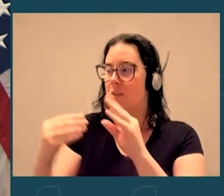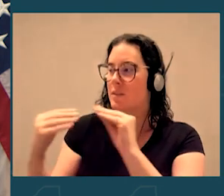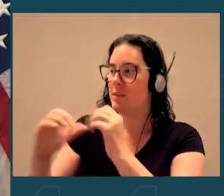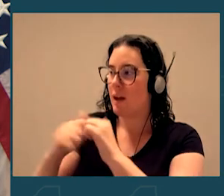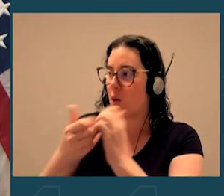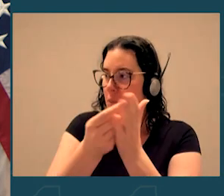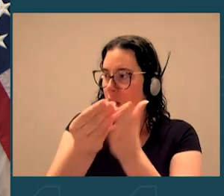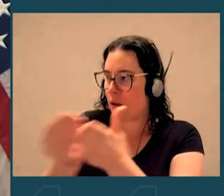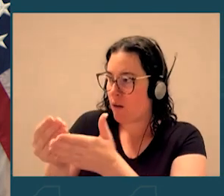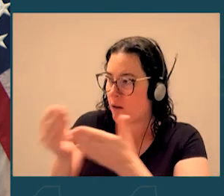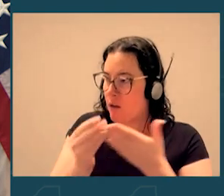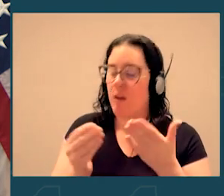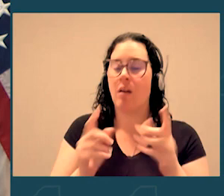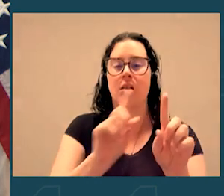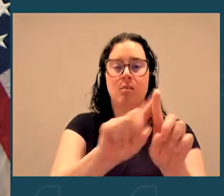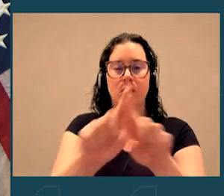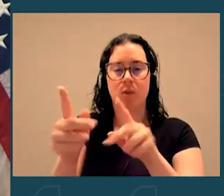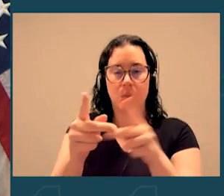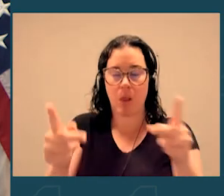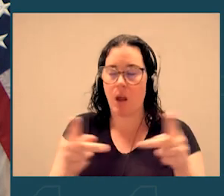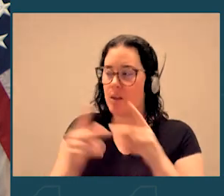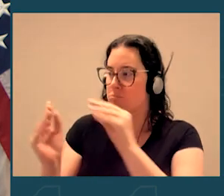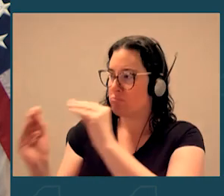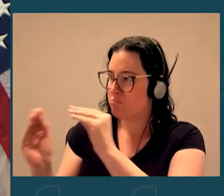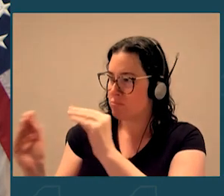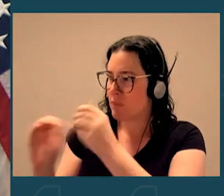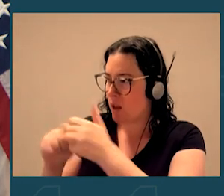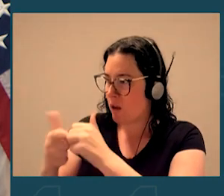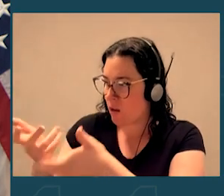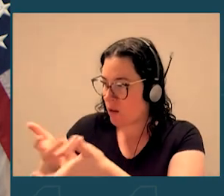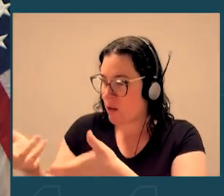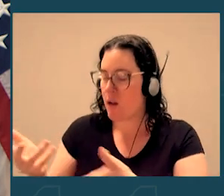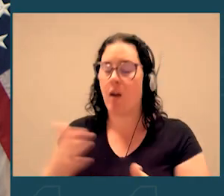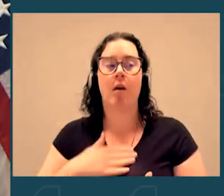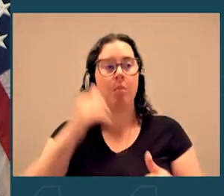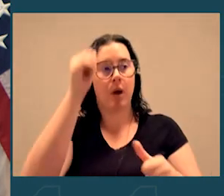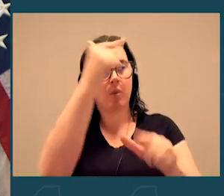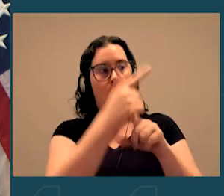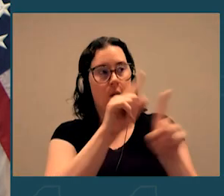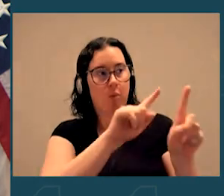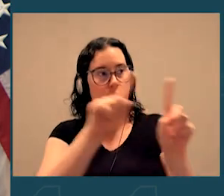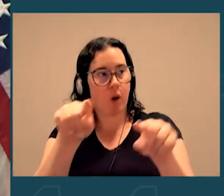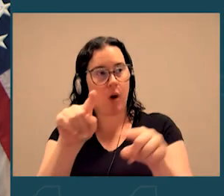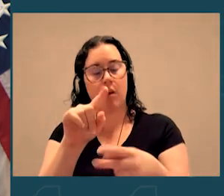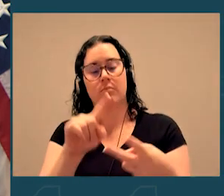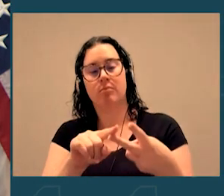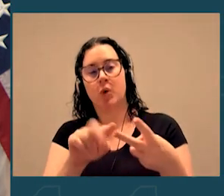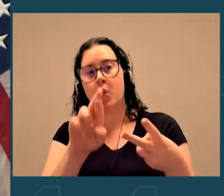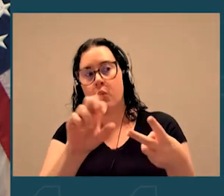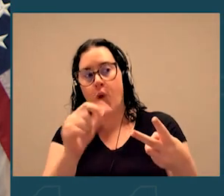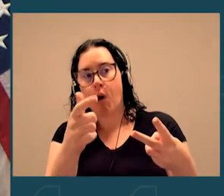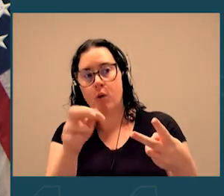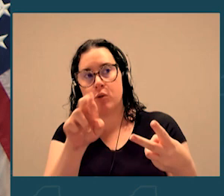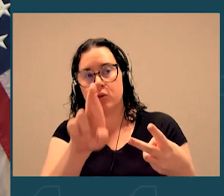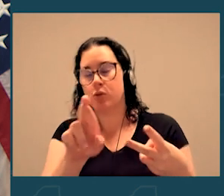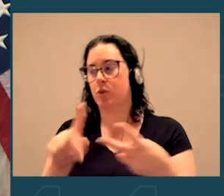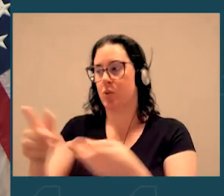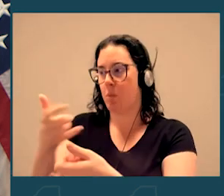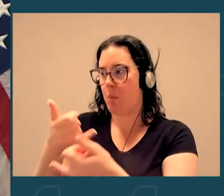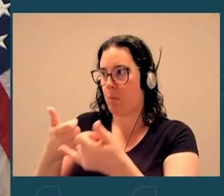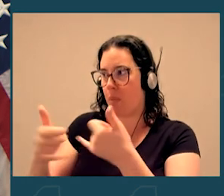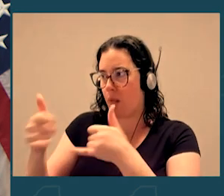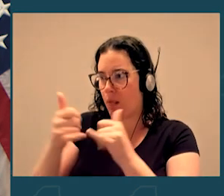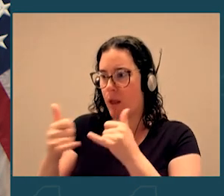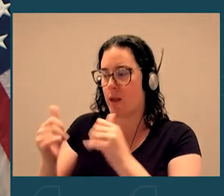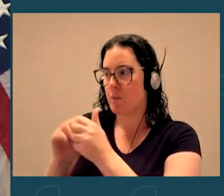corner. And so we also took Roger, my brothers took him to play sports, and so that's like a microcosm of the